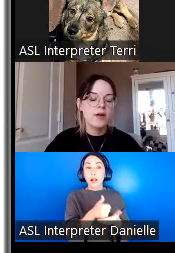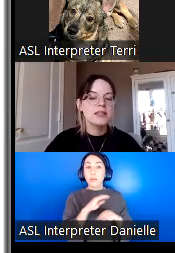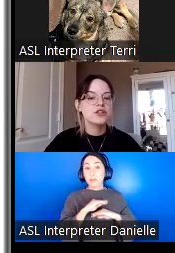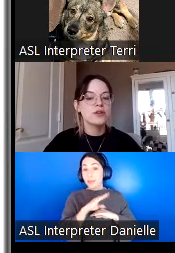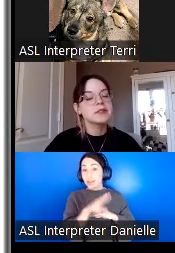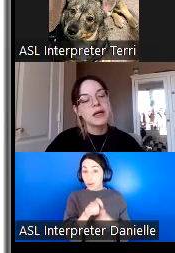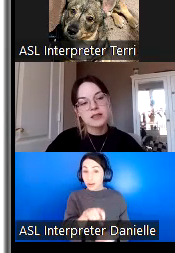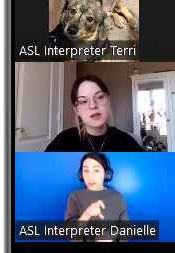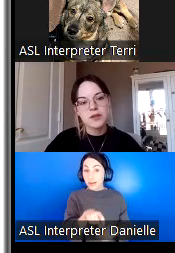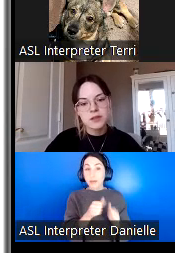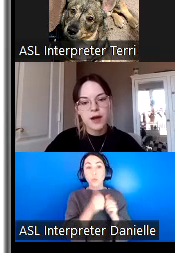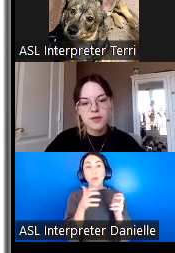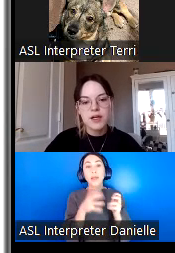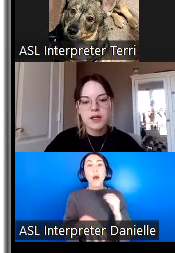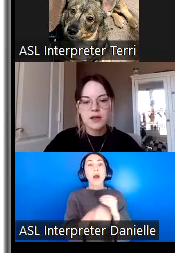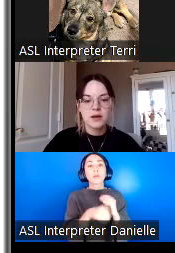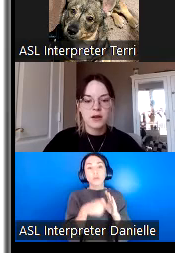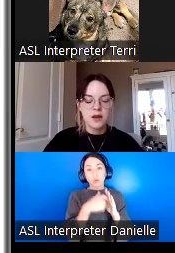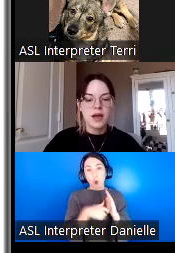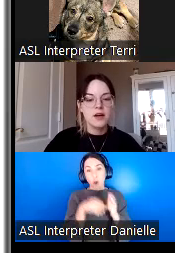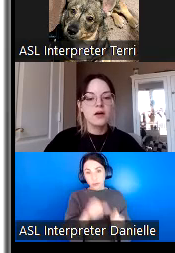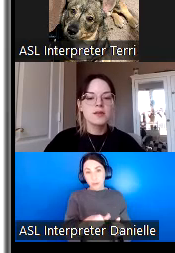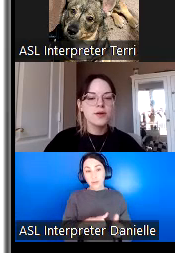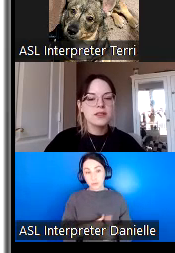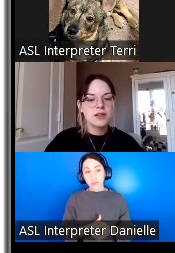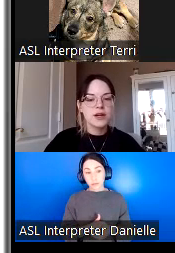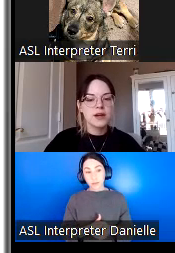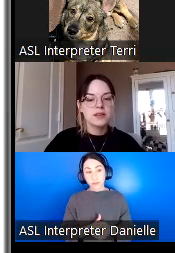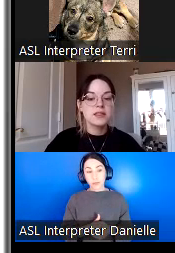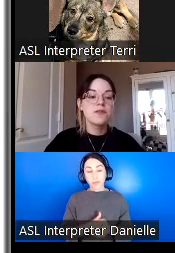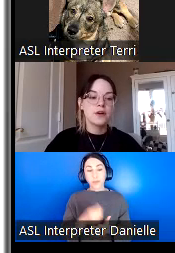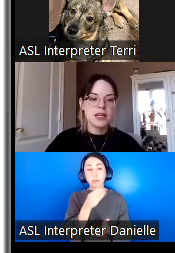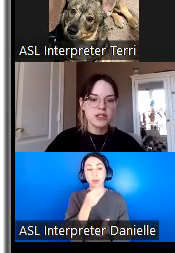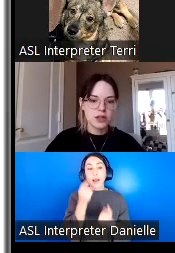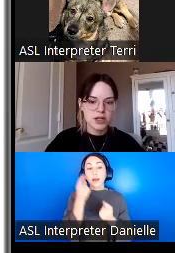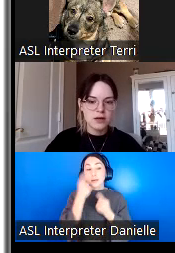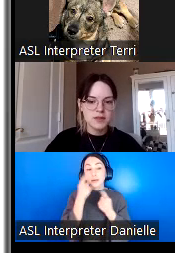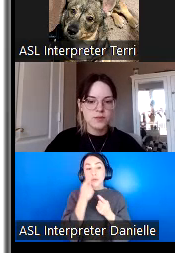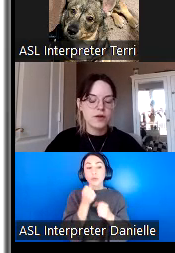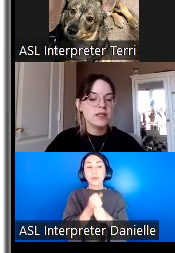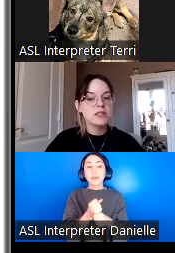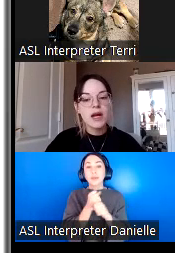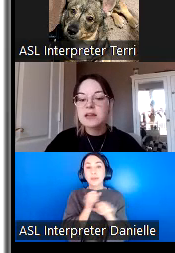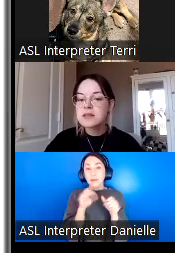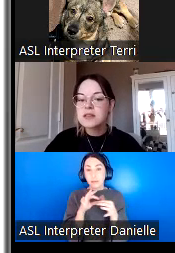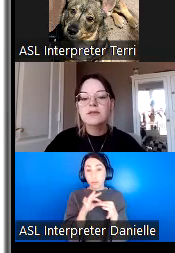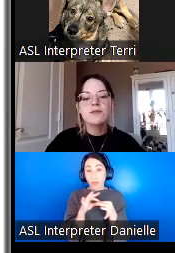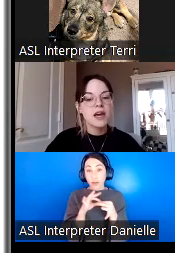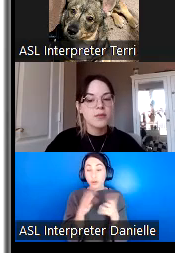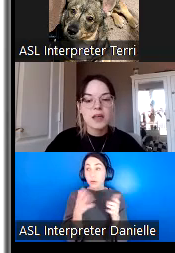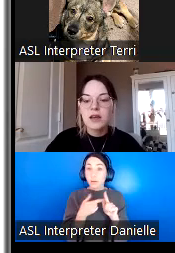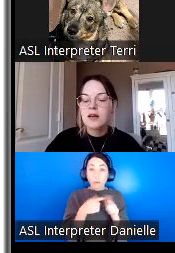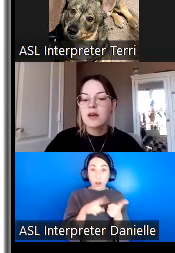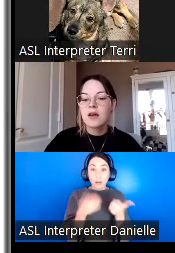needs without additional expense on the survivor. And then also considering safe relationships, whether that's